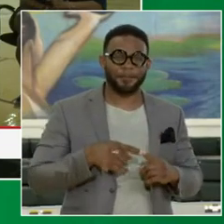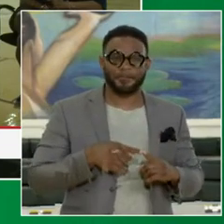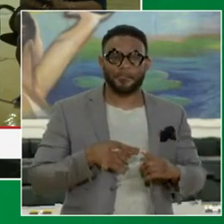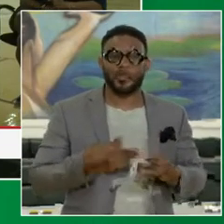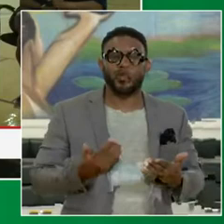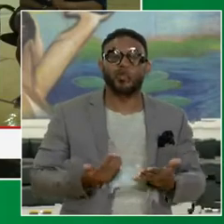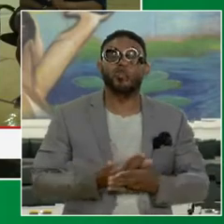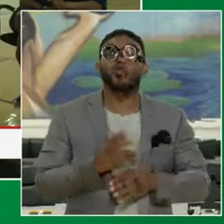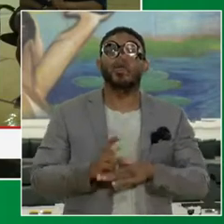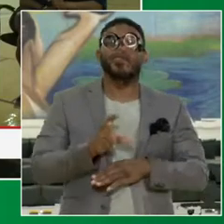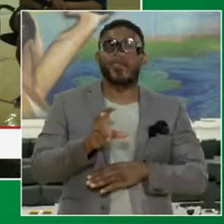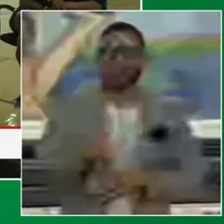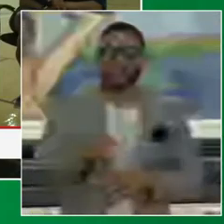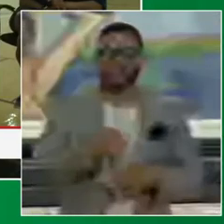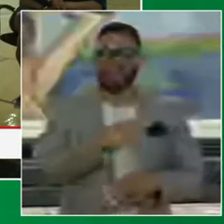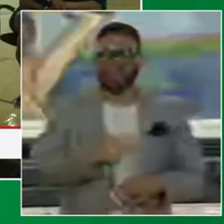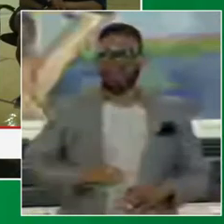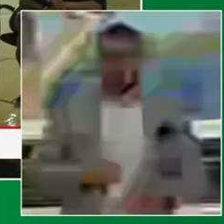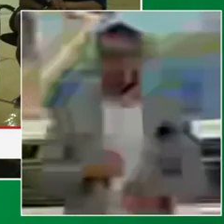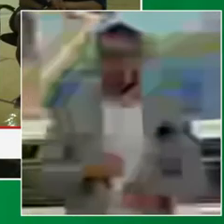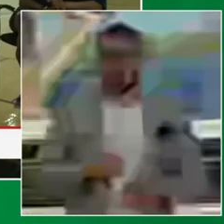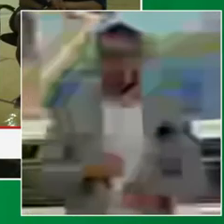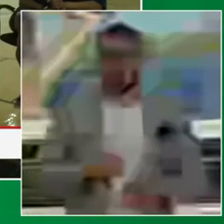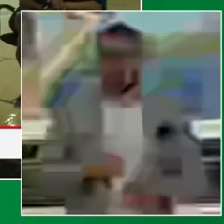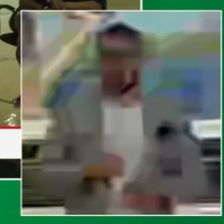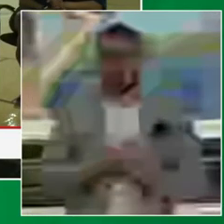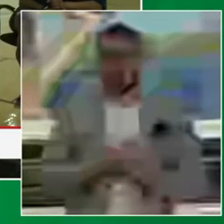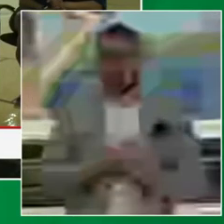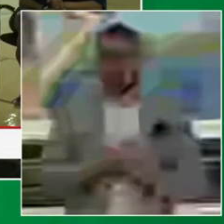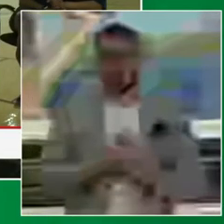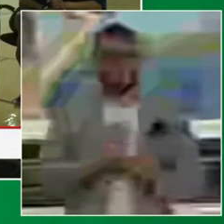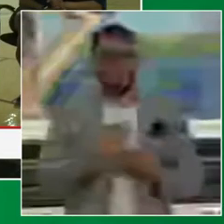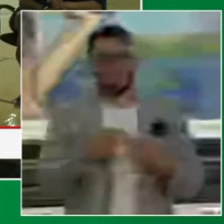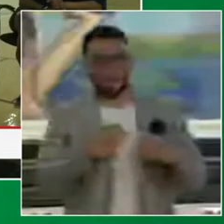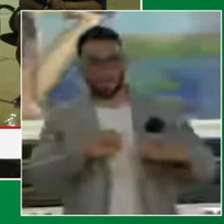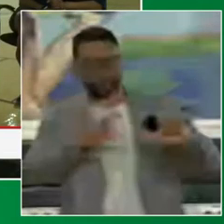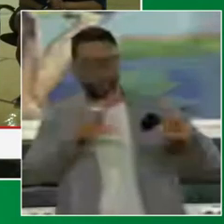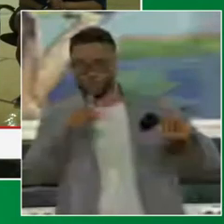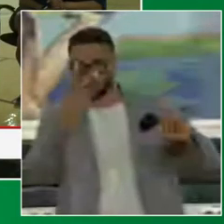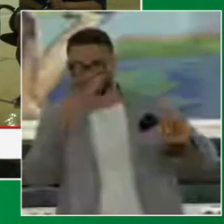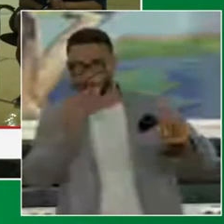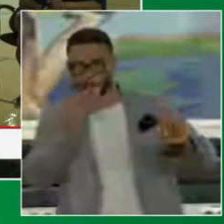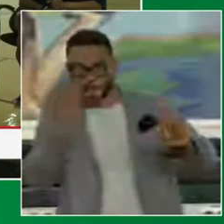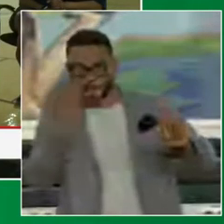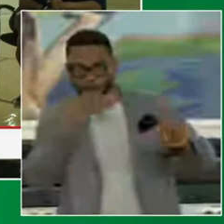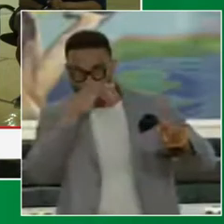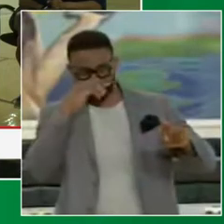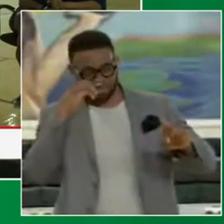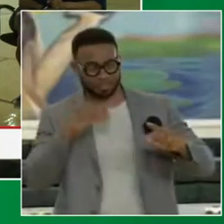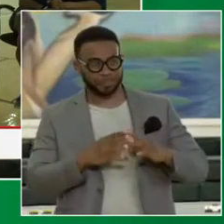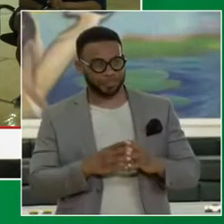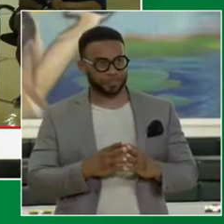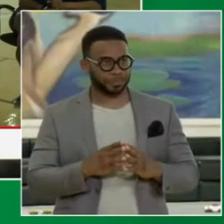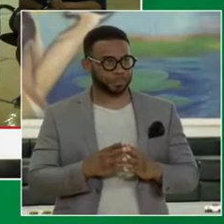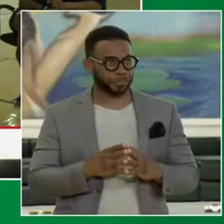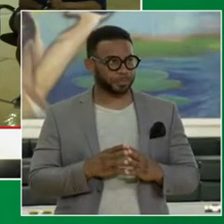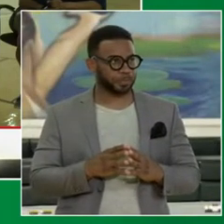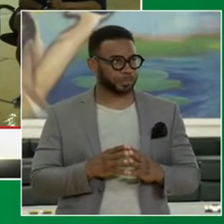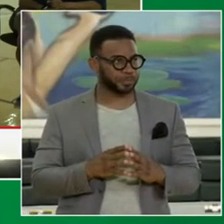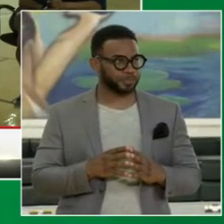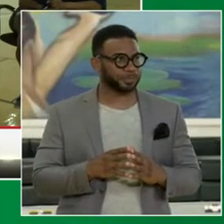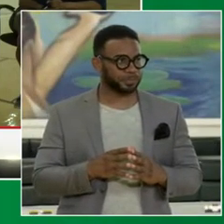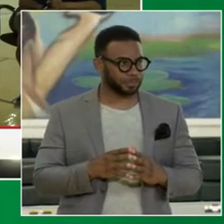the new investments in the mayor's Fair Shop budget. And there's a slide here, slide 7, for us and for those in the control